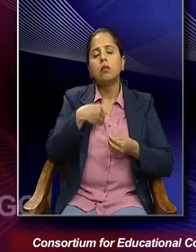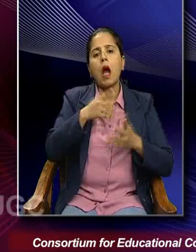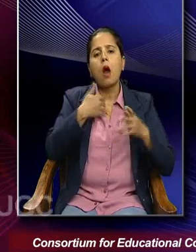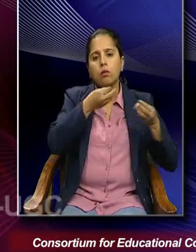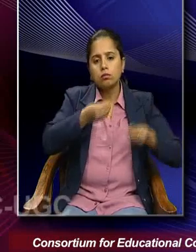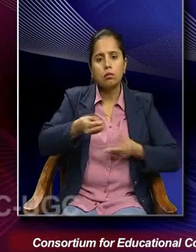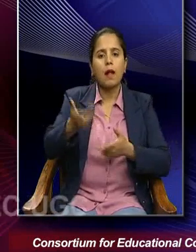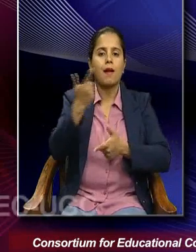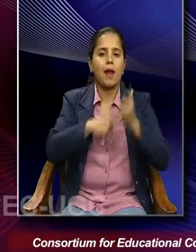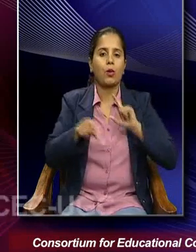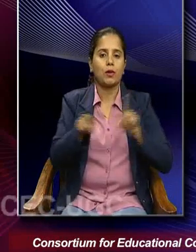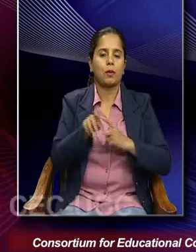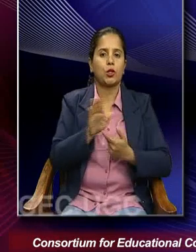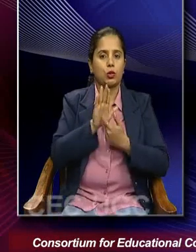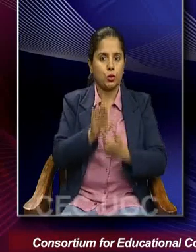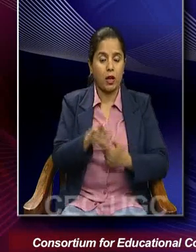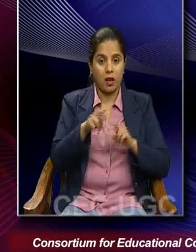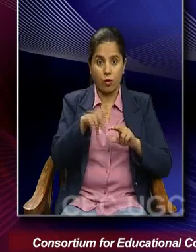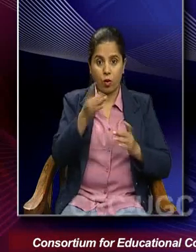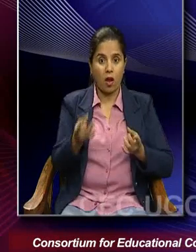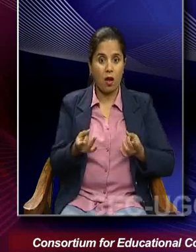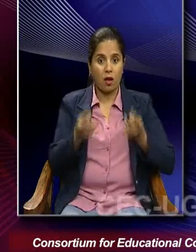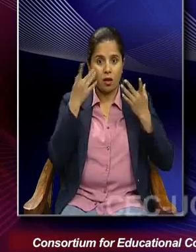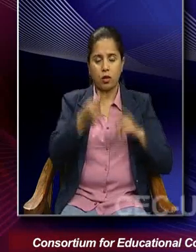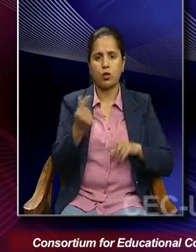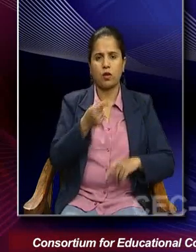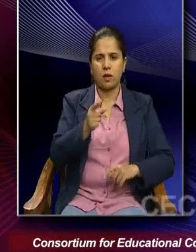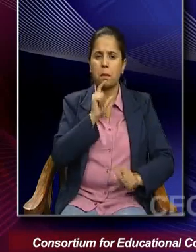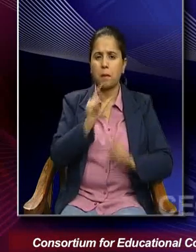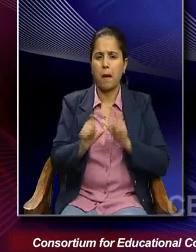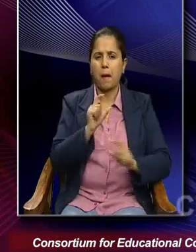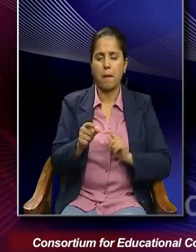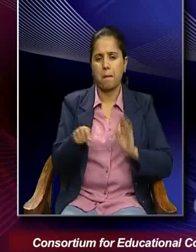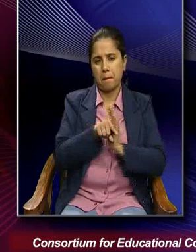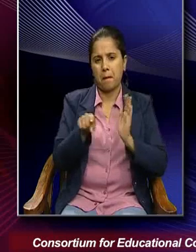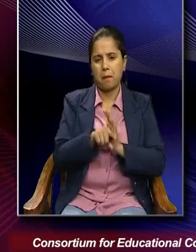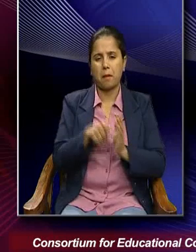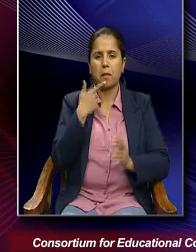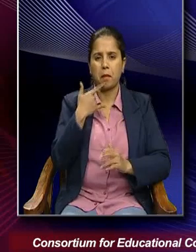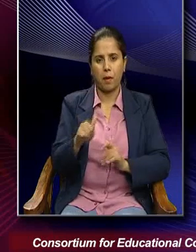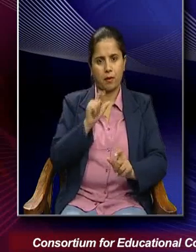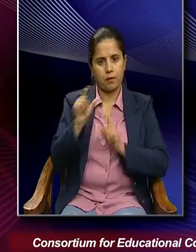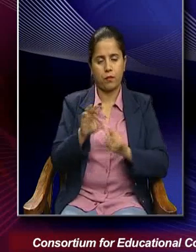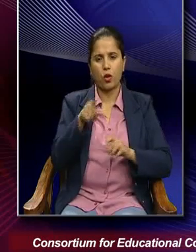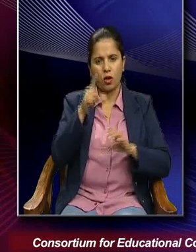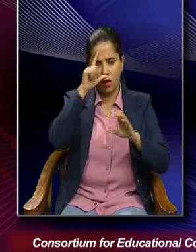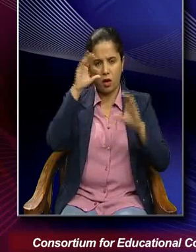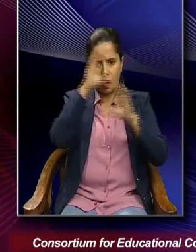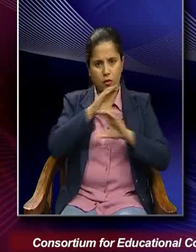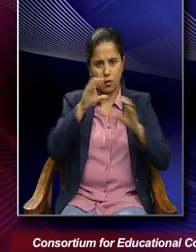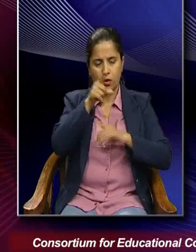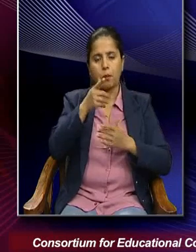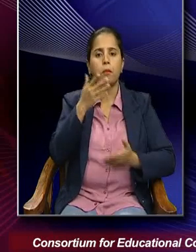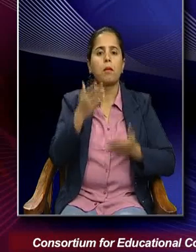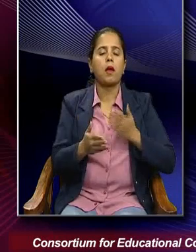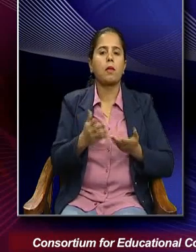language. So, if you are angry, you will use abusive words. If you are kind of confused, you will